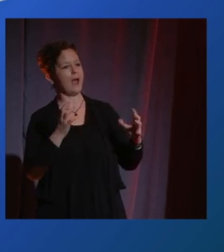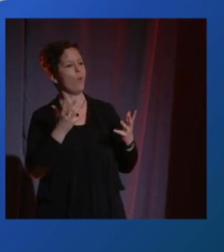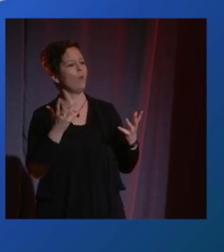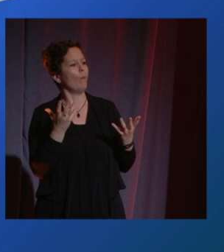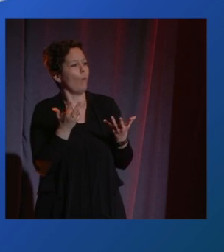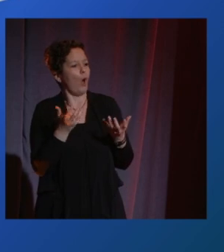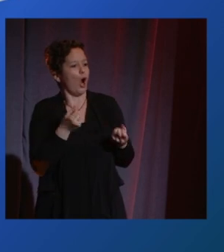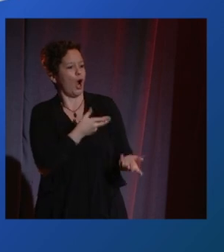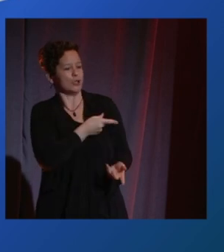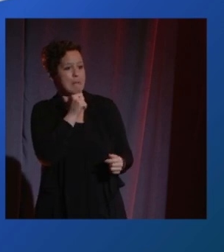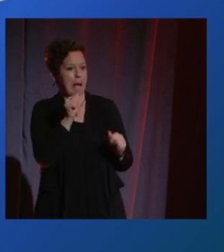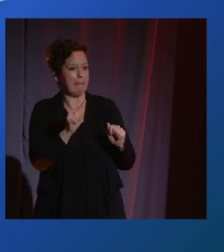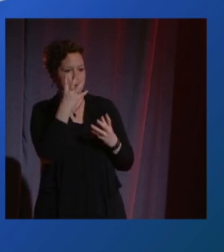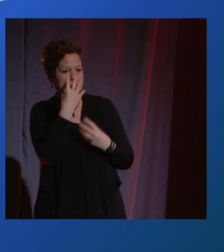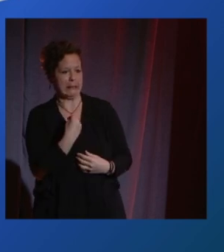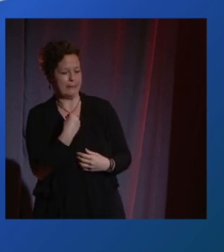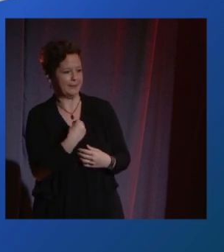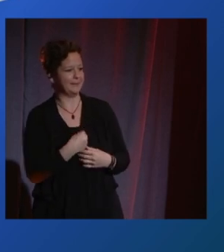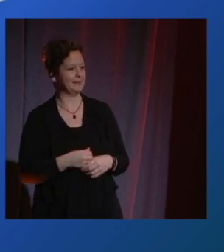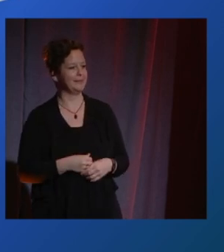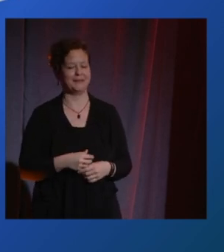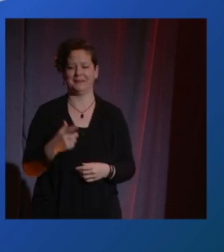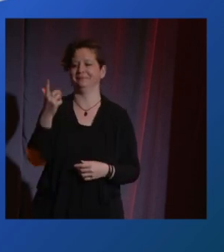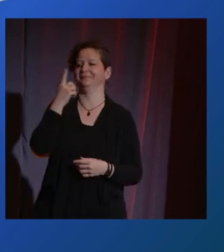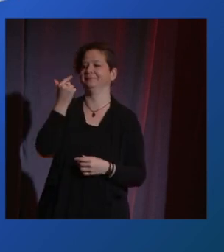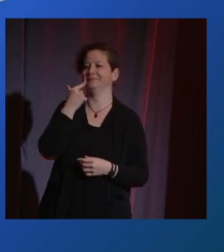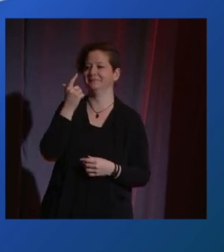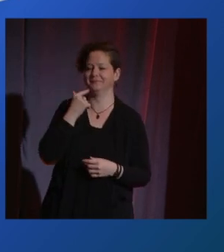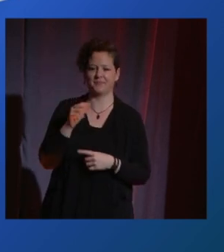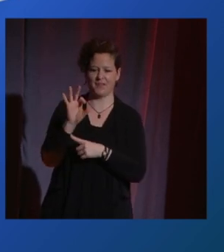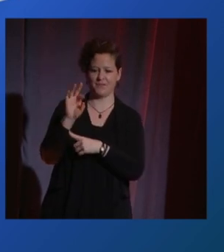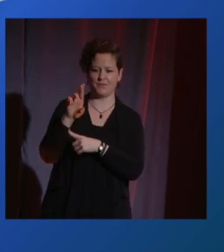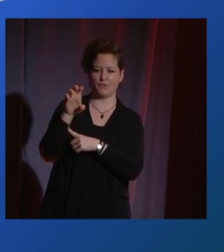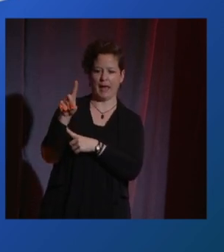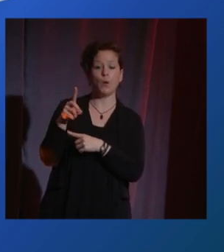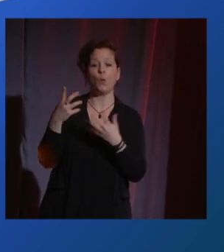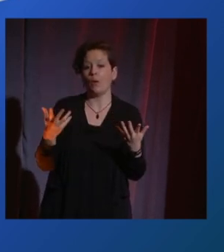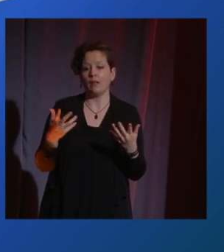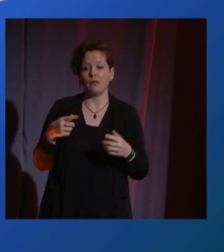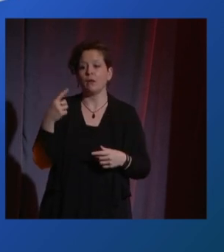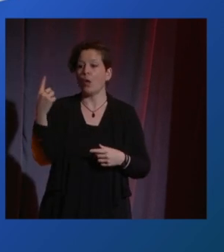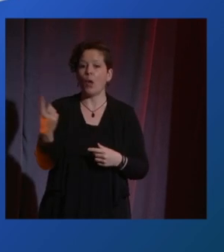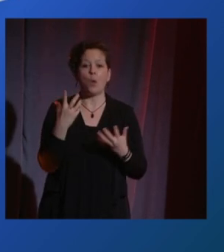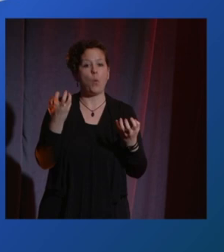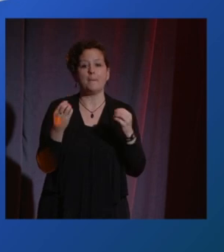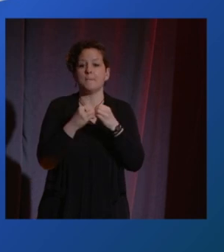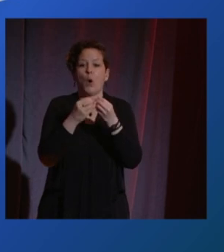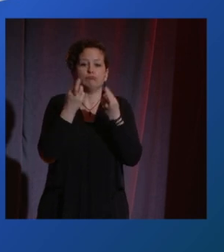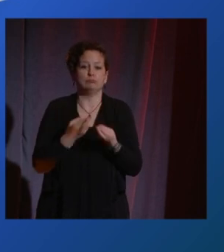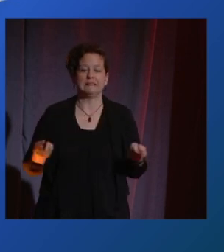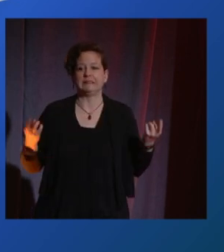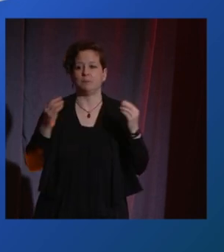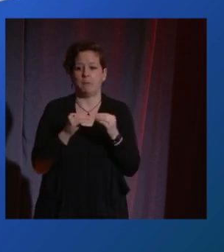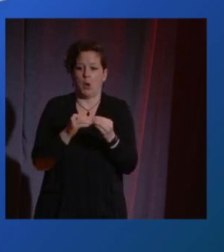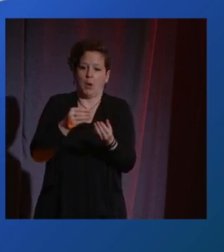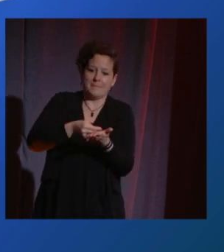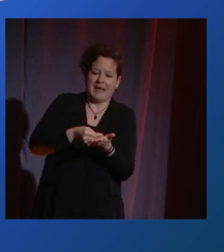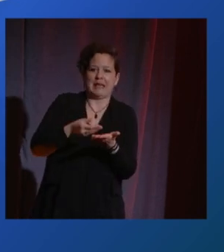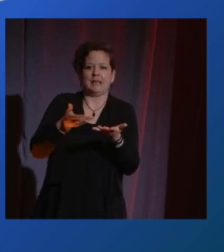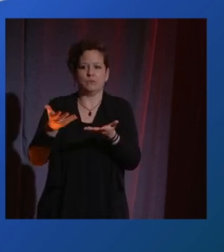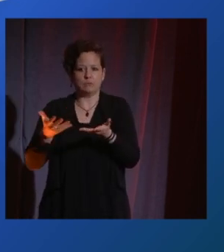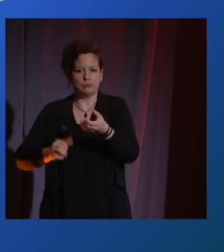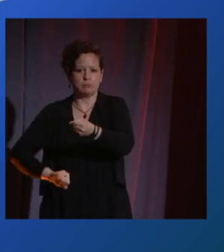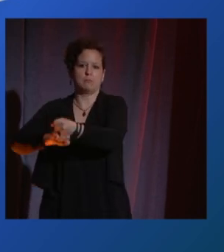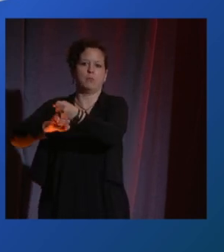then well you you always want more resources right uh to put toward this because the things with which we are dealing are